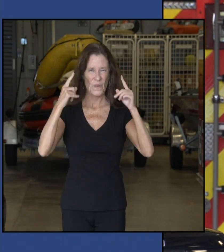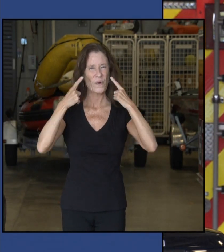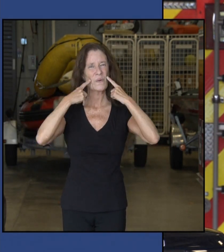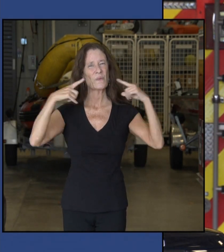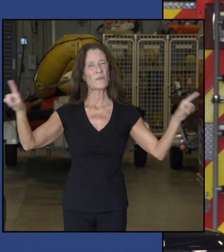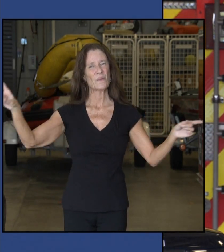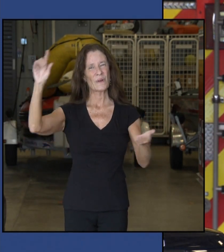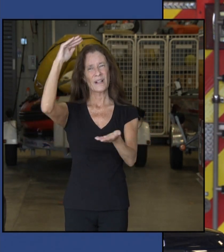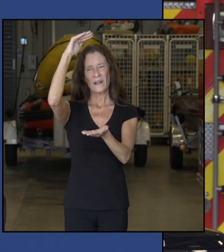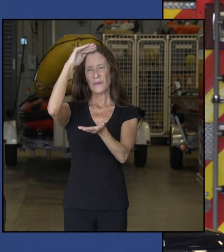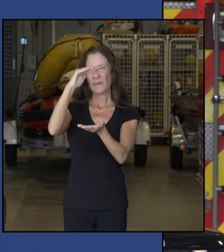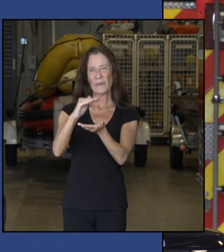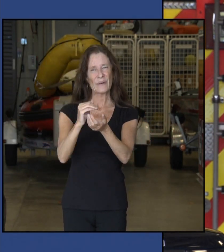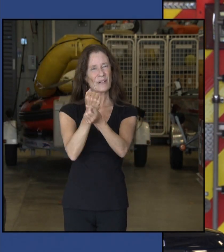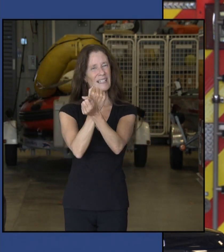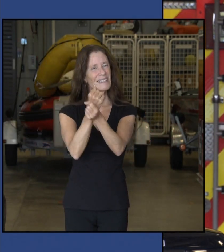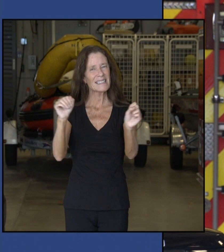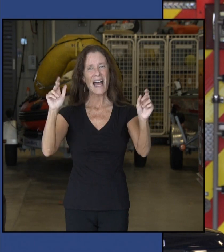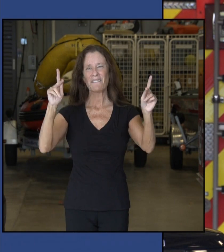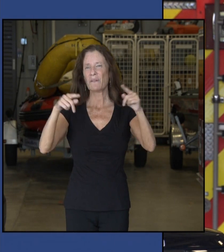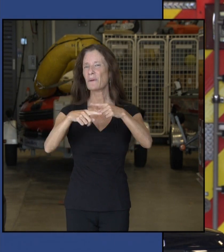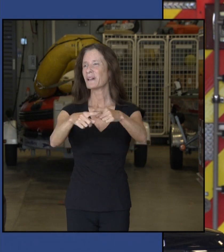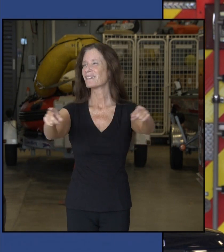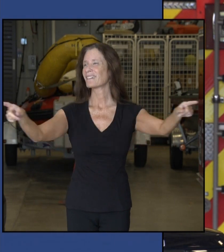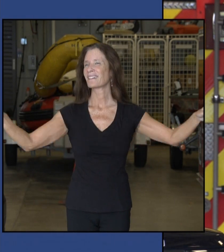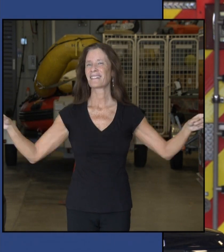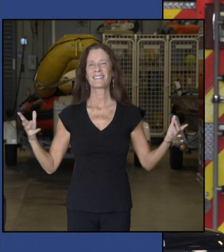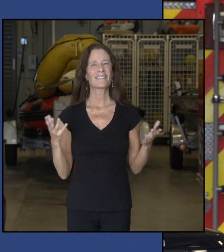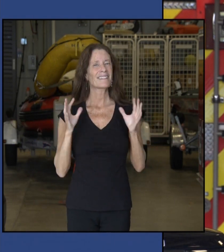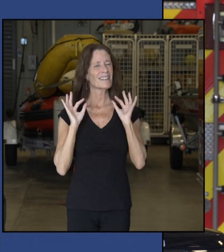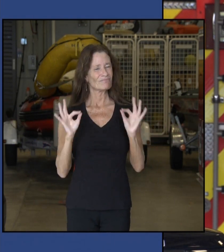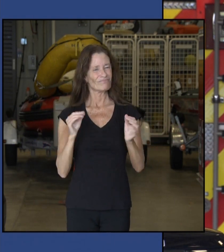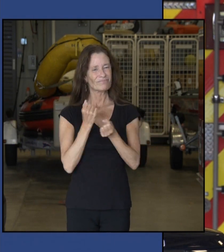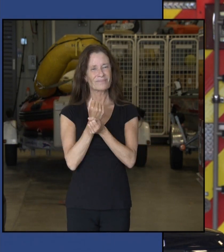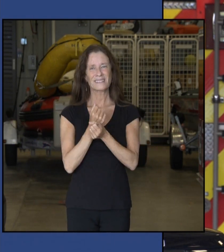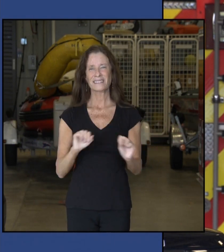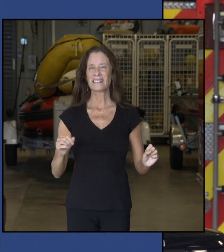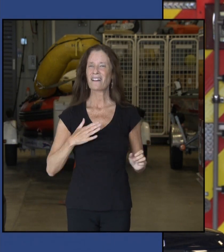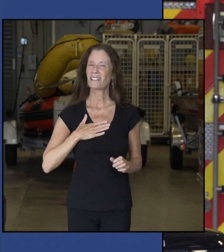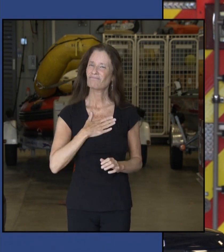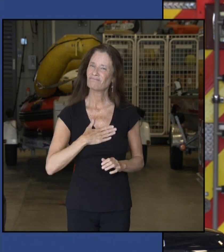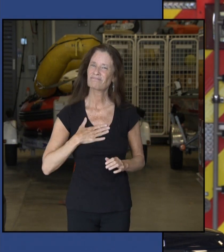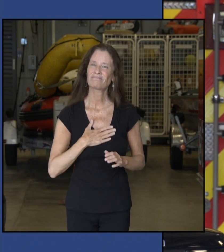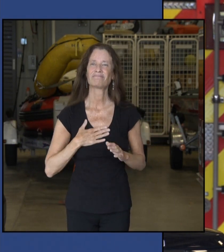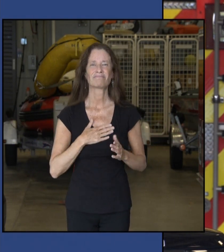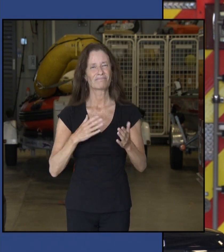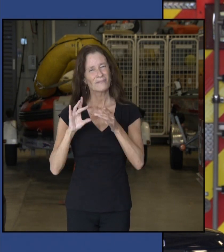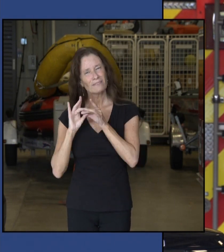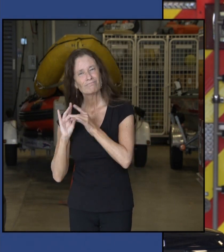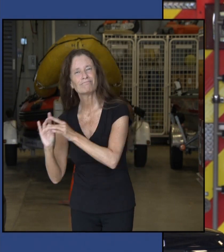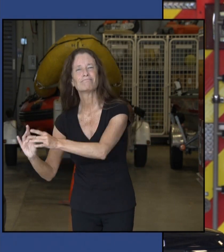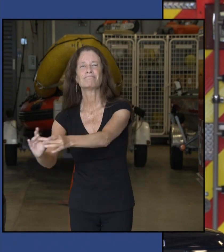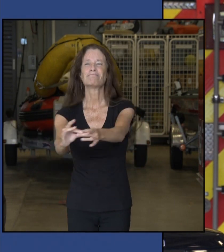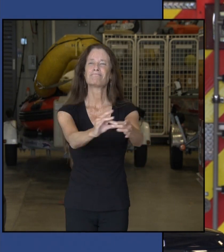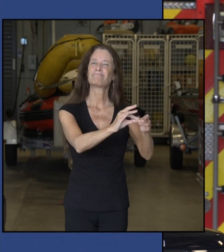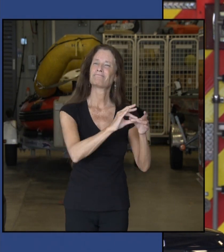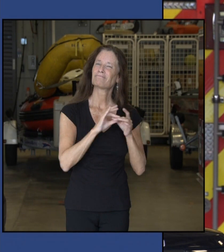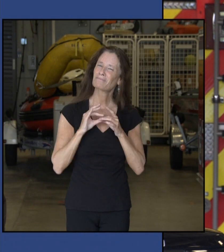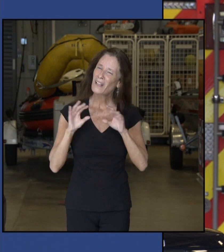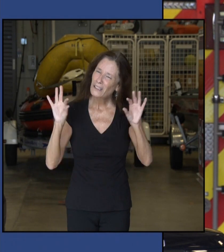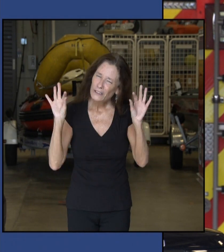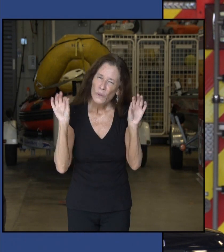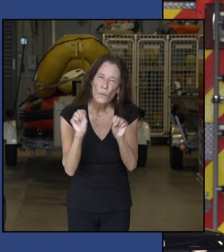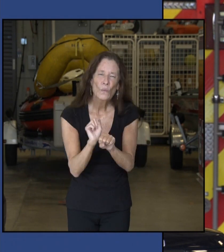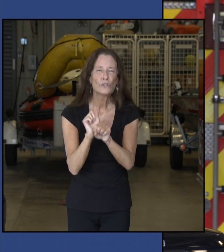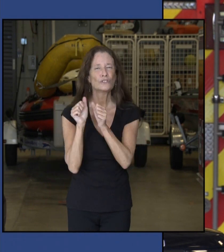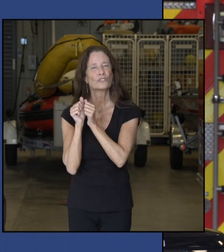you safe, keeping all the rest of us safe. We now need to come together. We need to unify. We need to work together